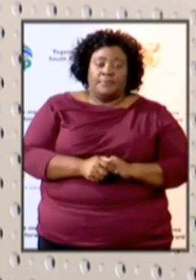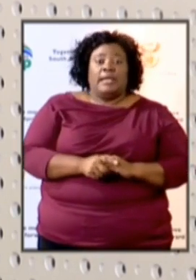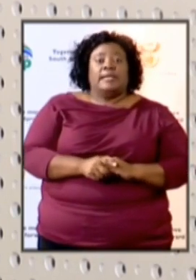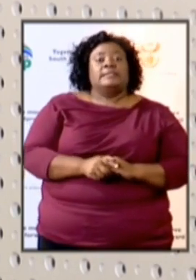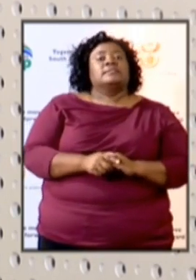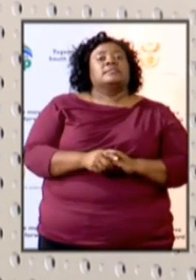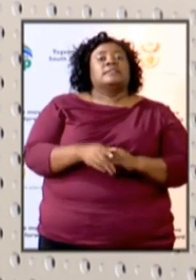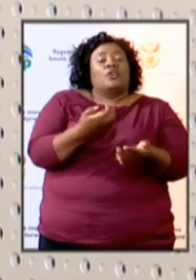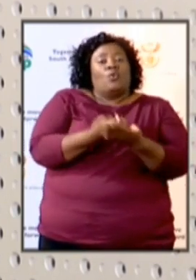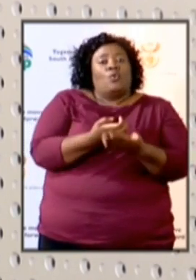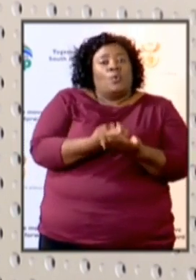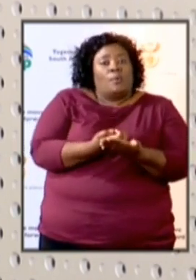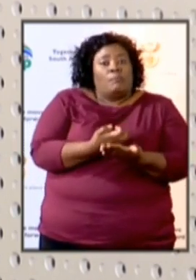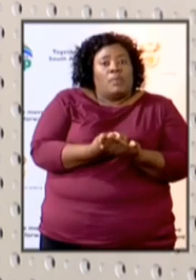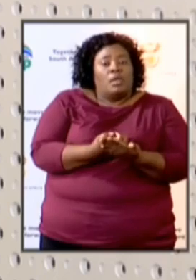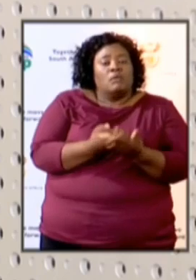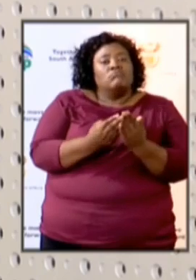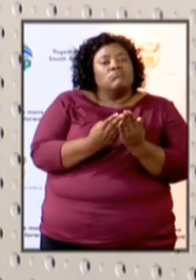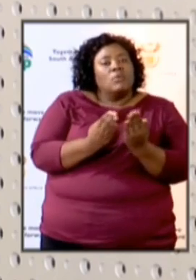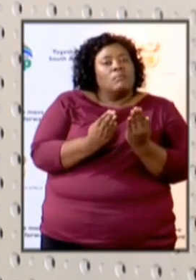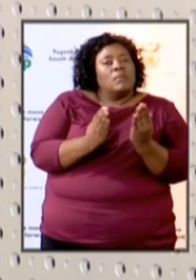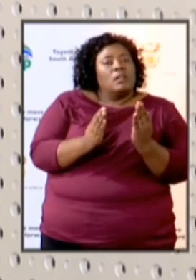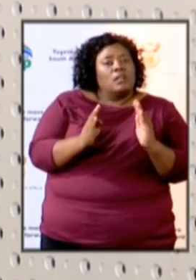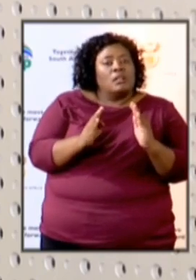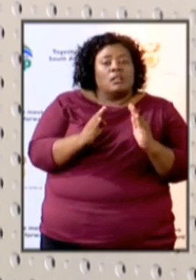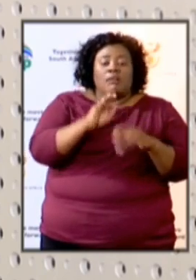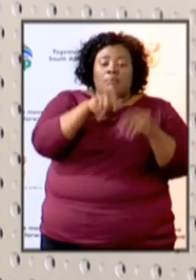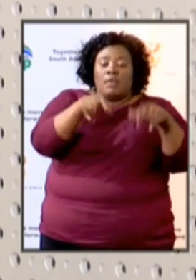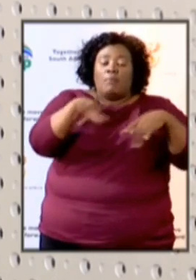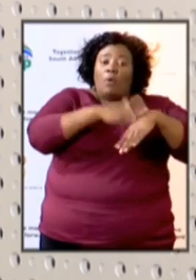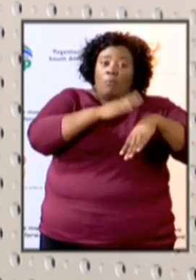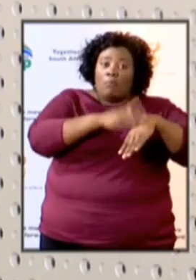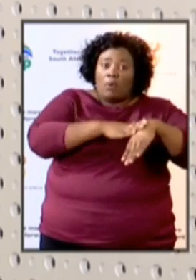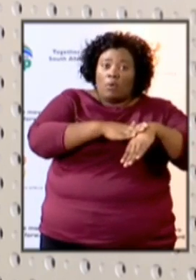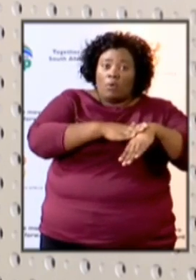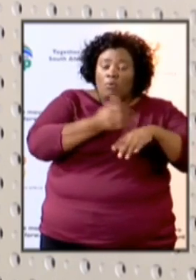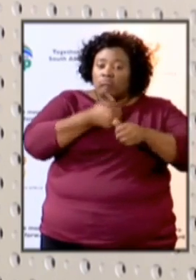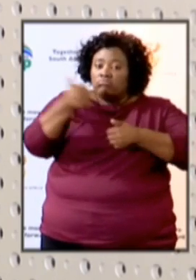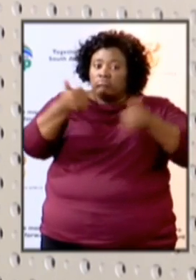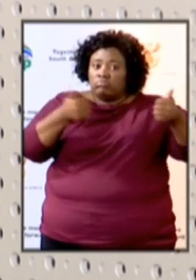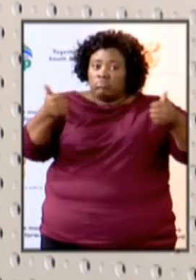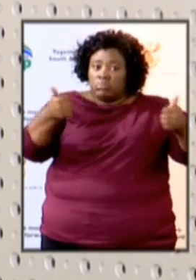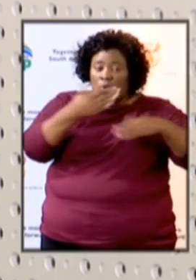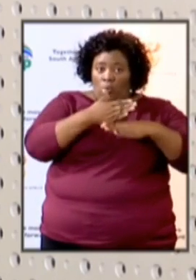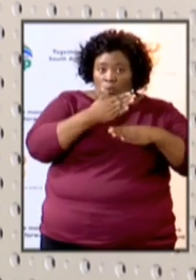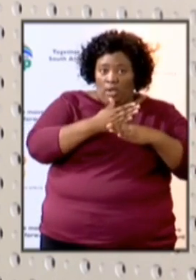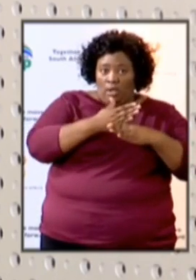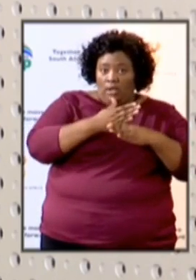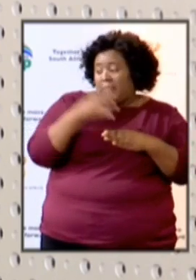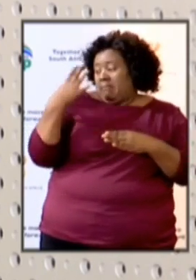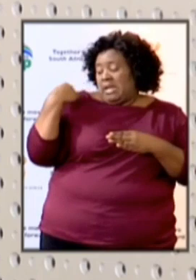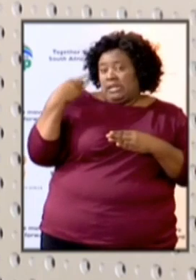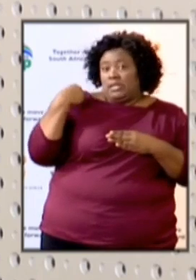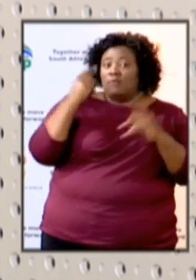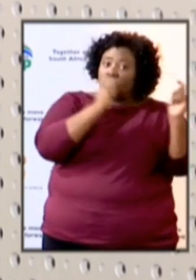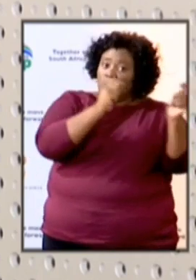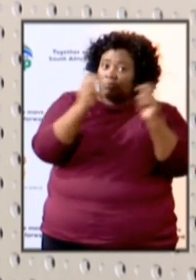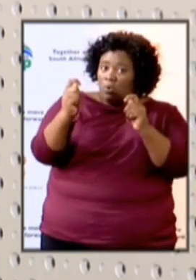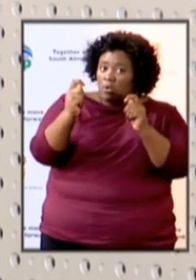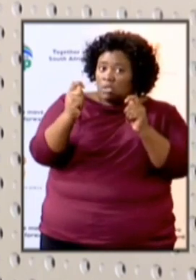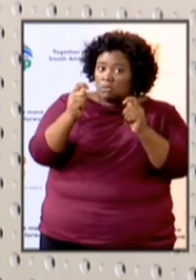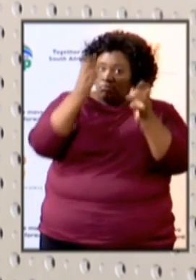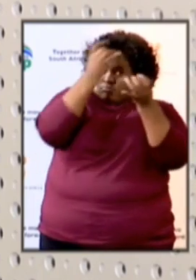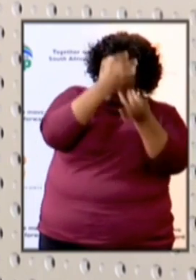and more people go to work, the Minister of Transport will then announce the change of